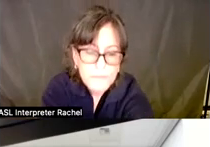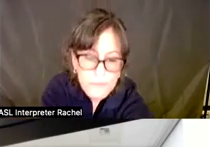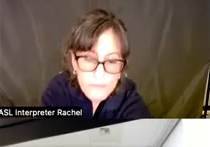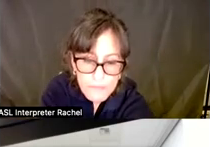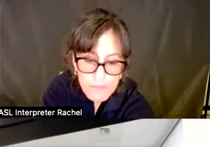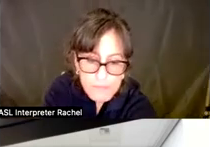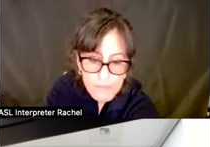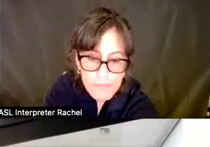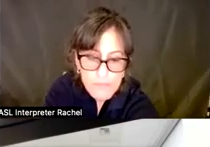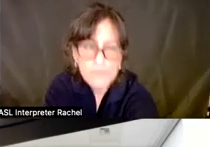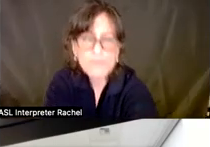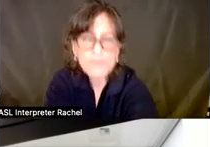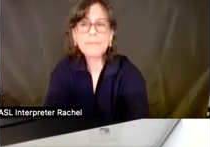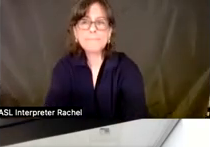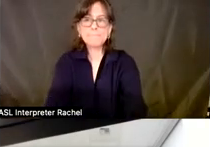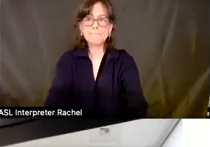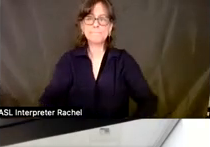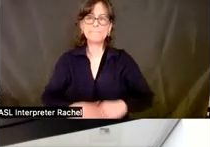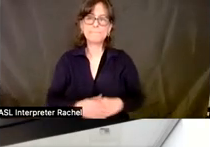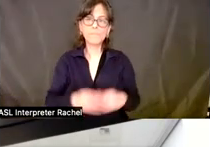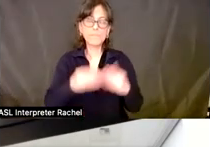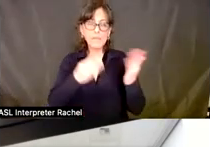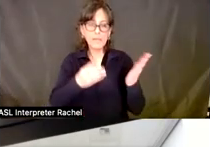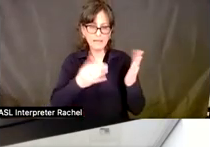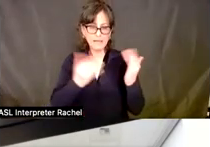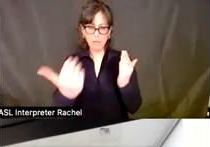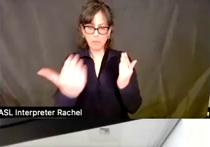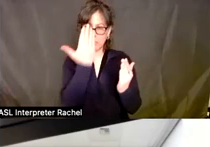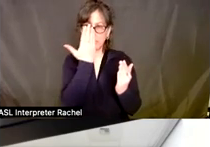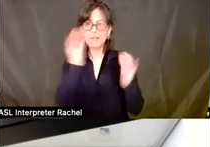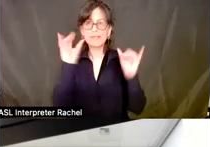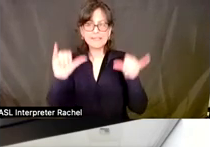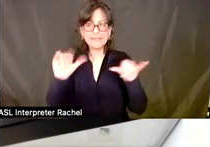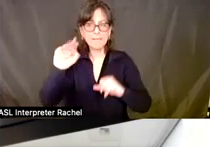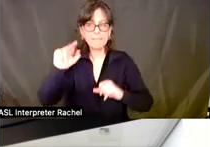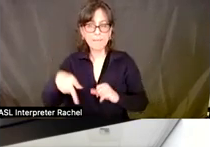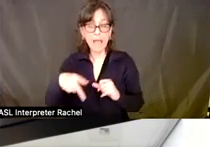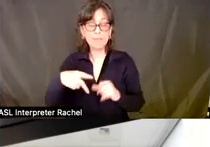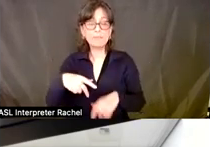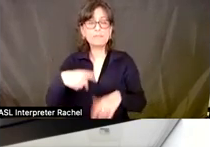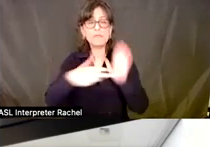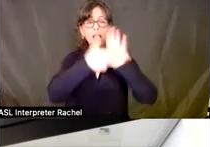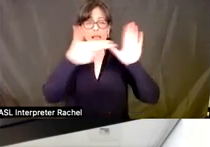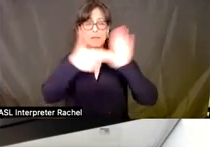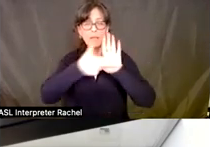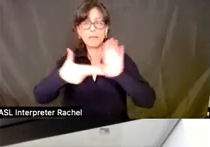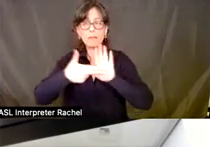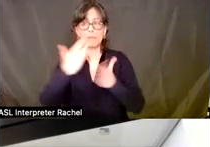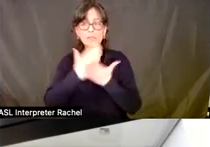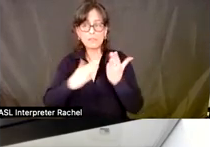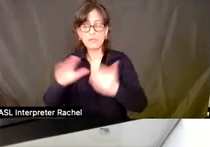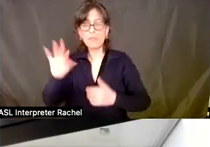Next slide, please. Thank you. Okay, this zooms us in on that same map. Now I've labeled some of the faults. The